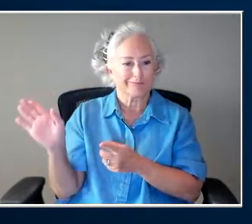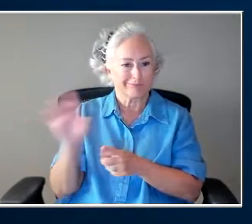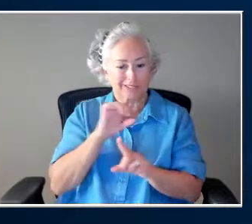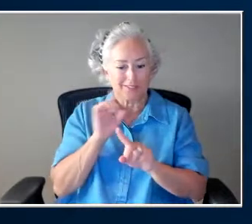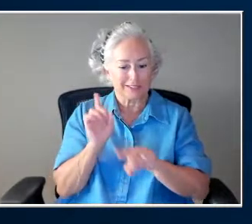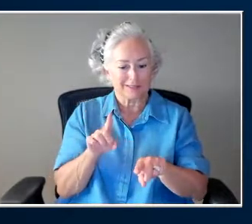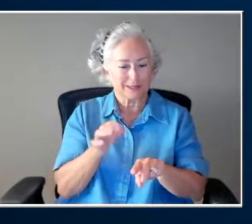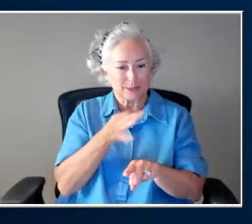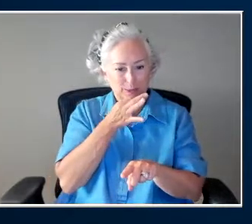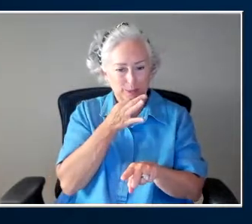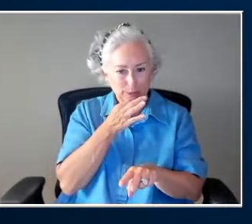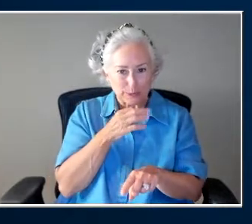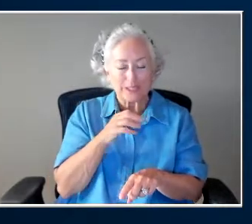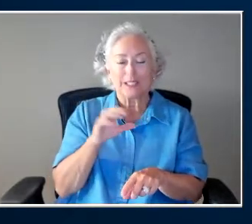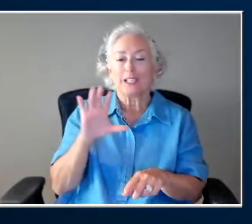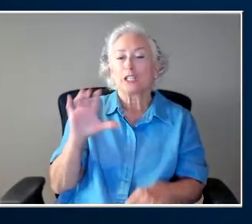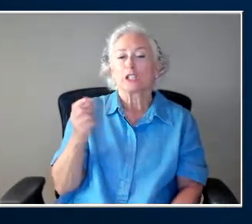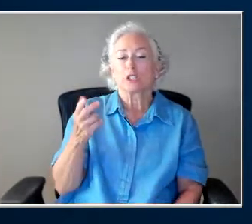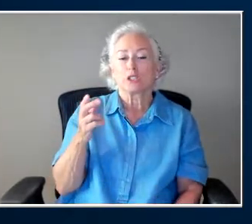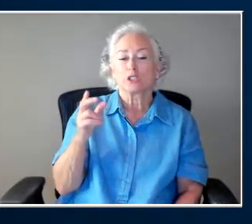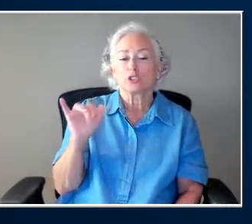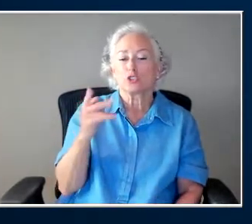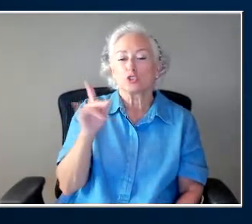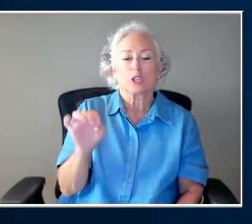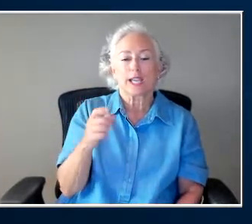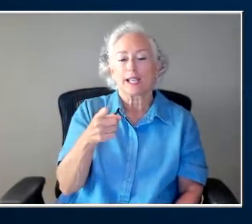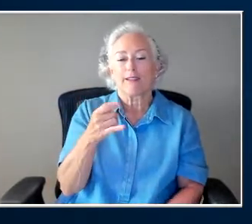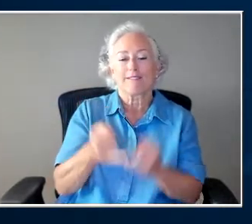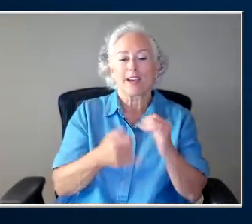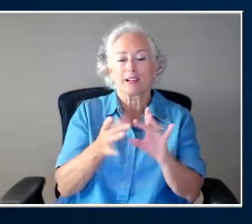time. So, Jake, what do you want our viewers to know?